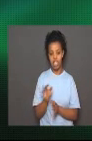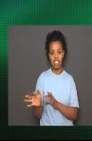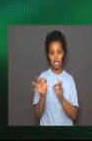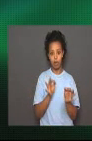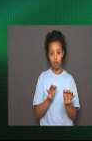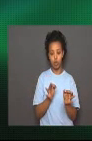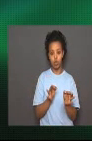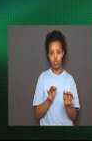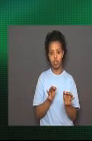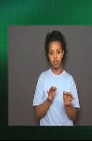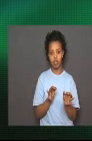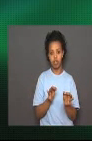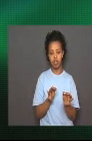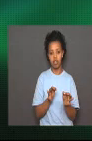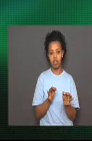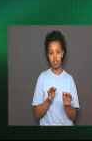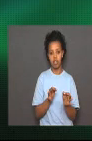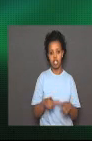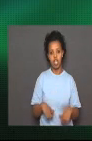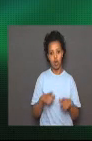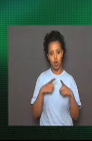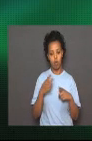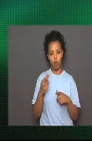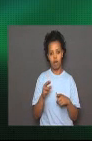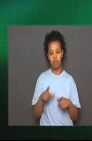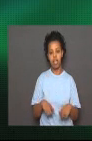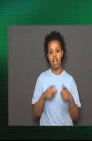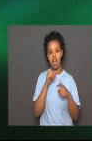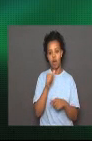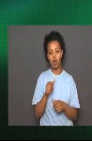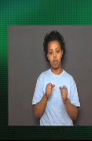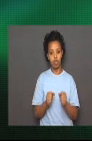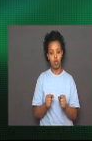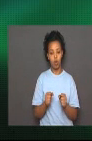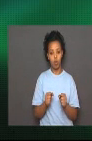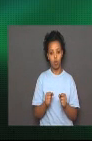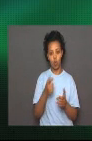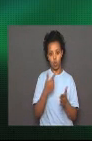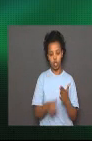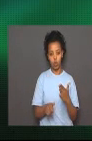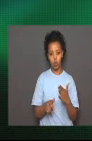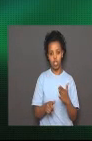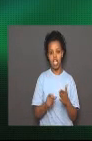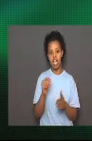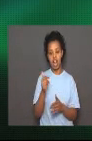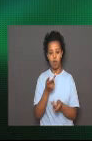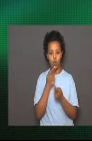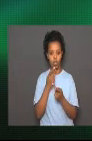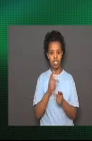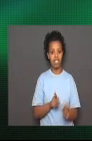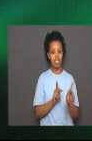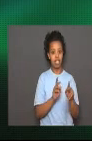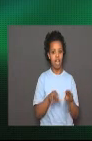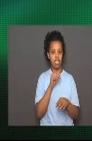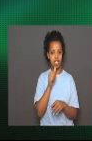Substitution may or may not result in a different protein being synthesized, and